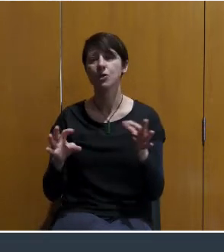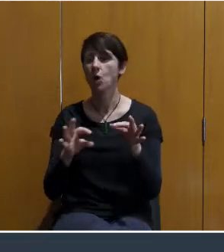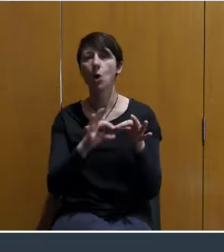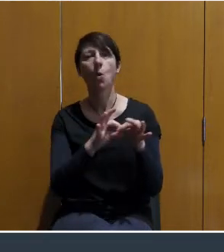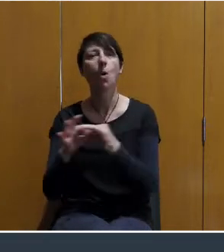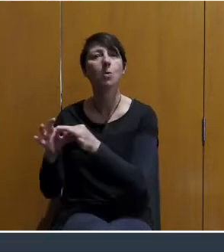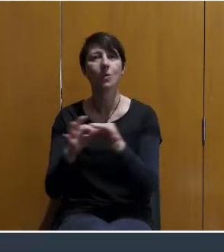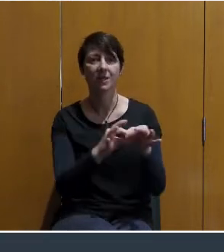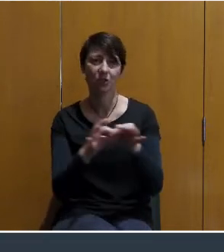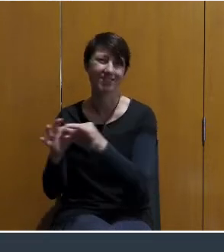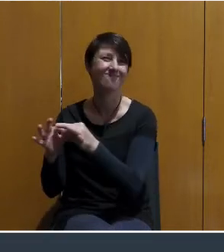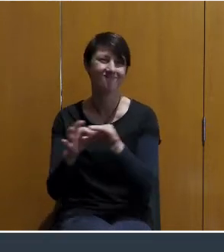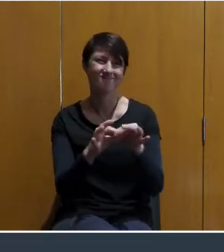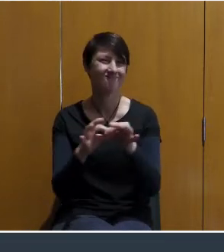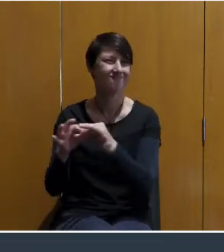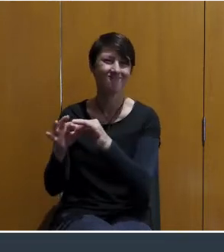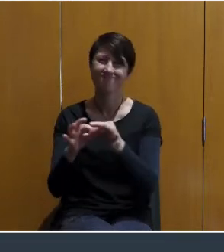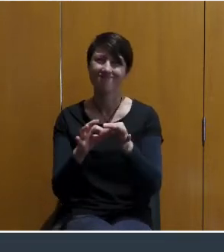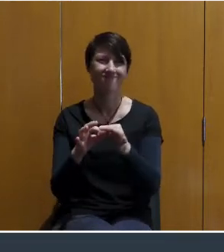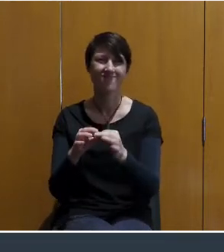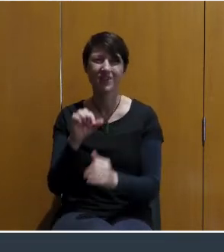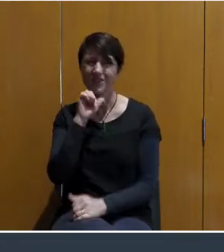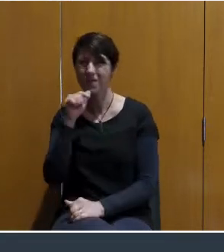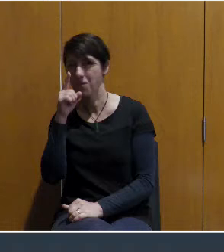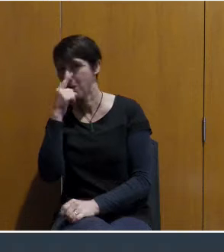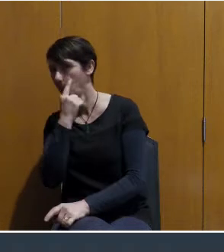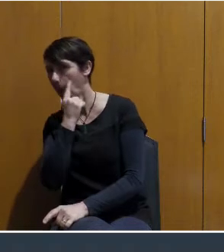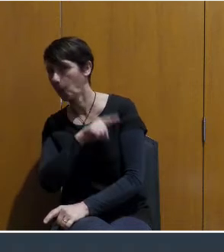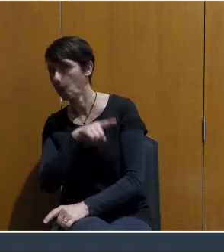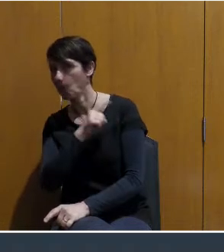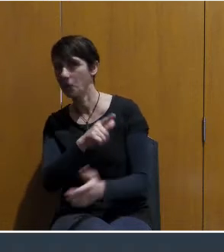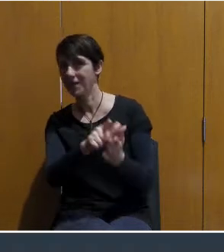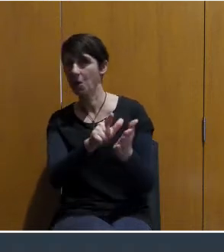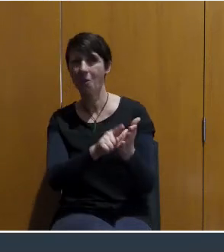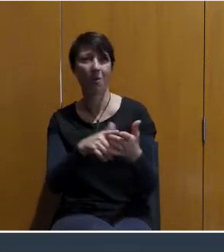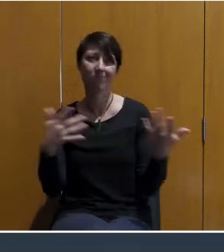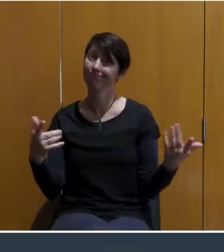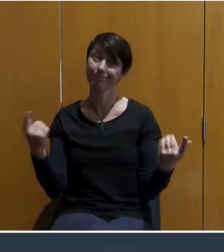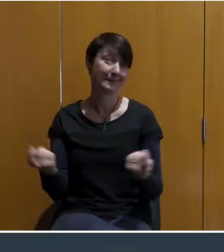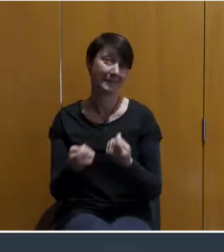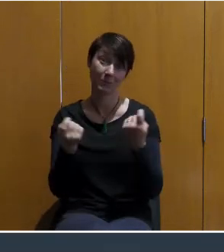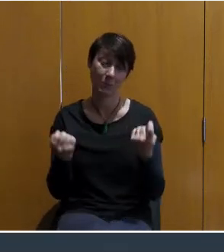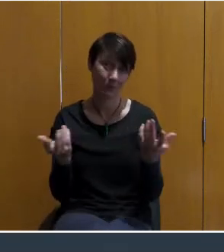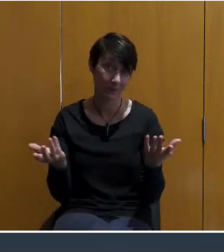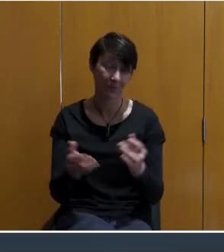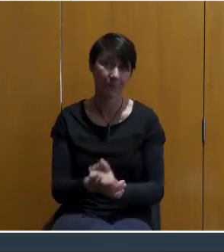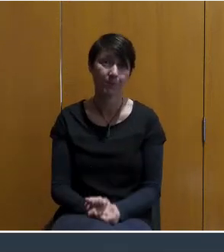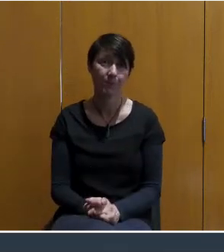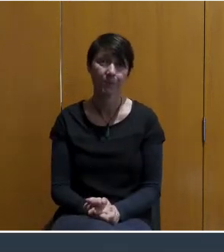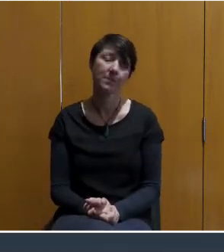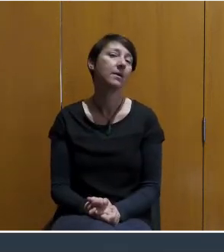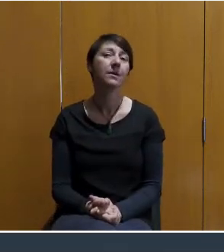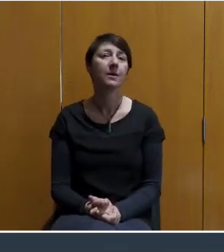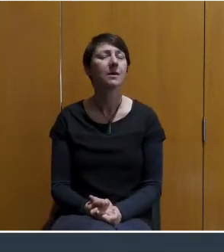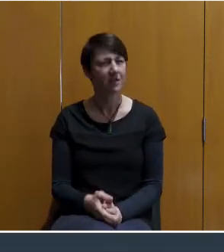our society comes to bit. So you've actually, this is I think it's a